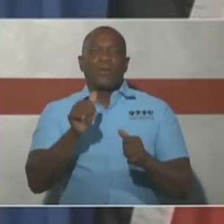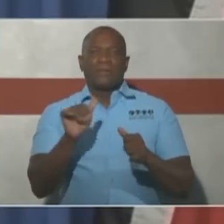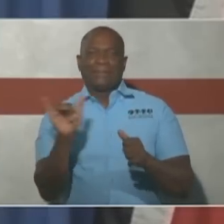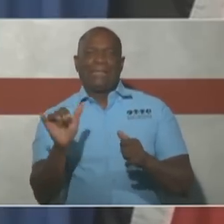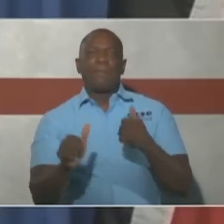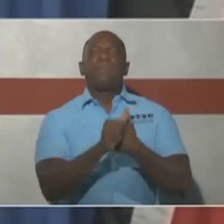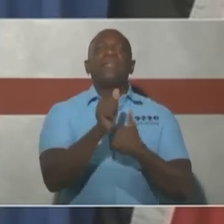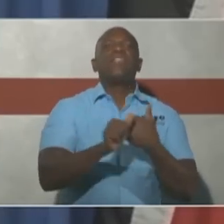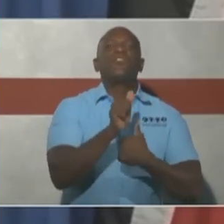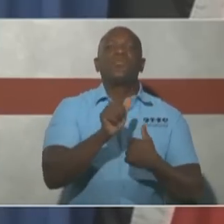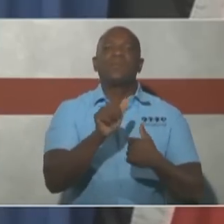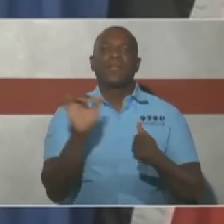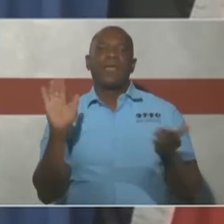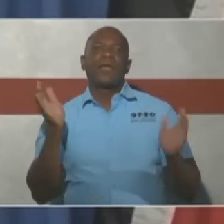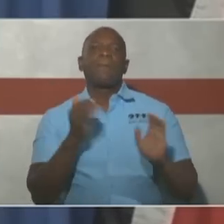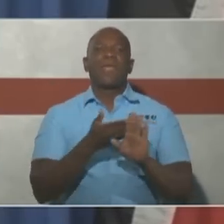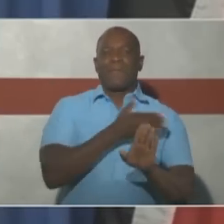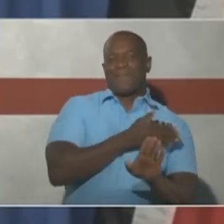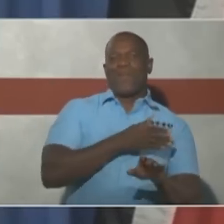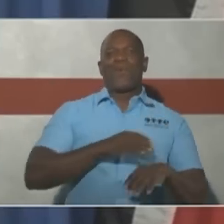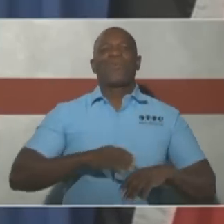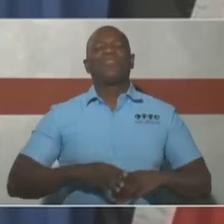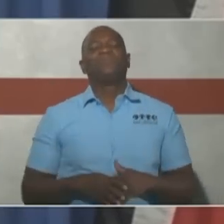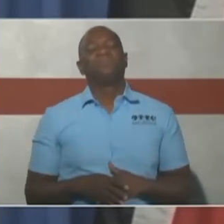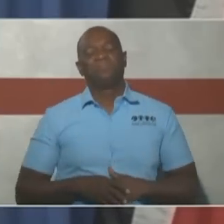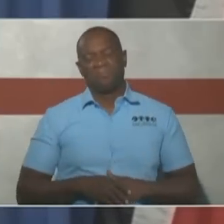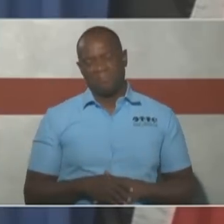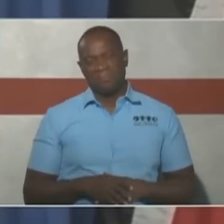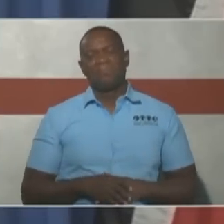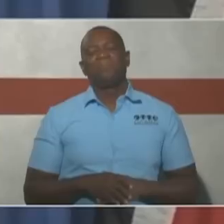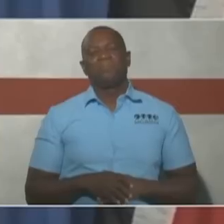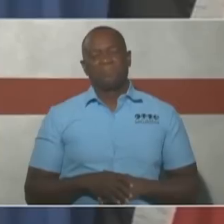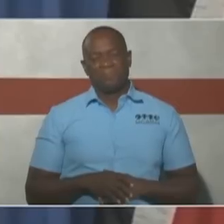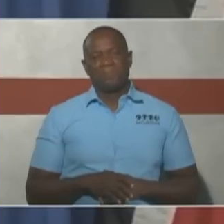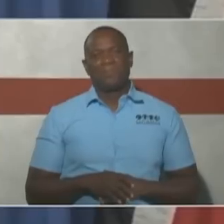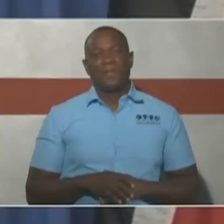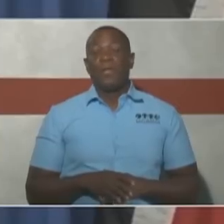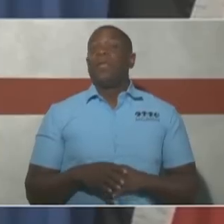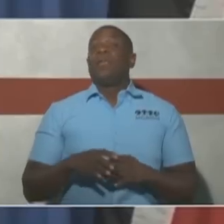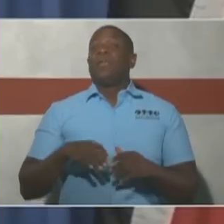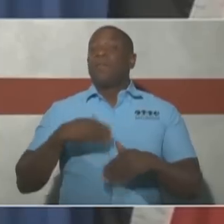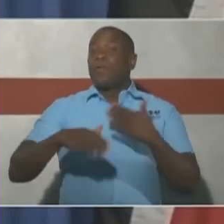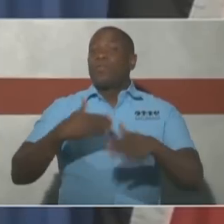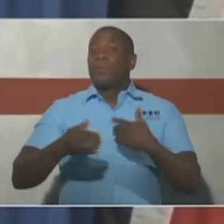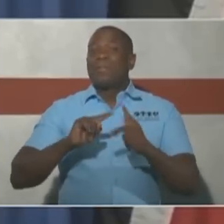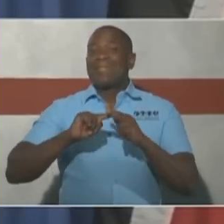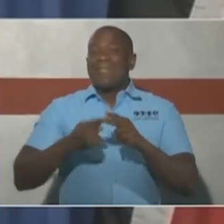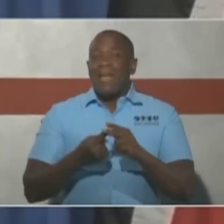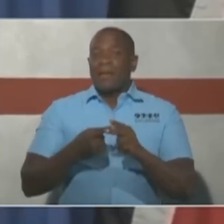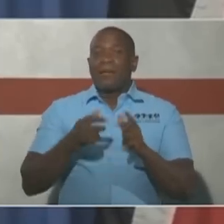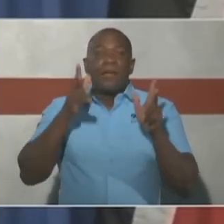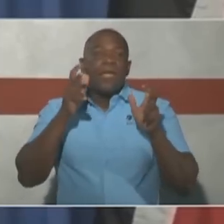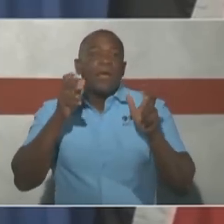dangerous as in the early days of Delta. Then we started hearing about